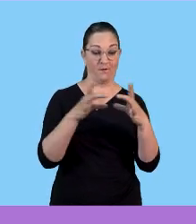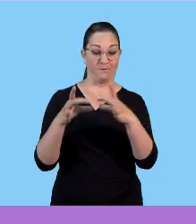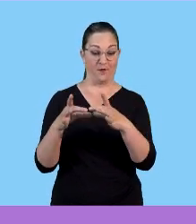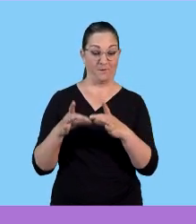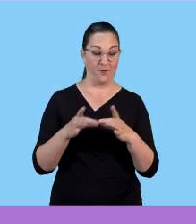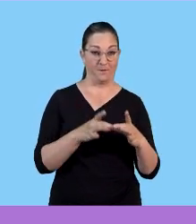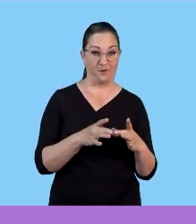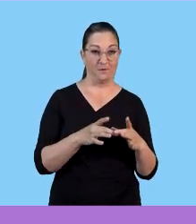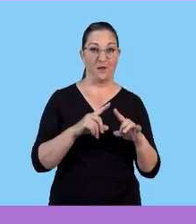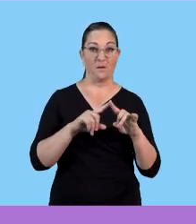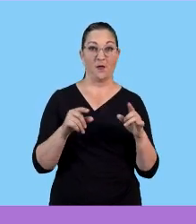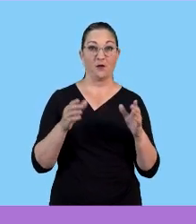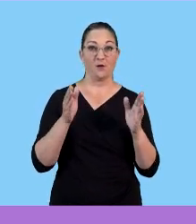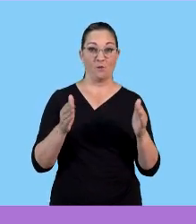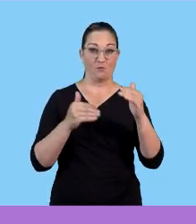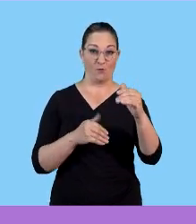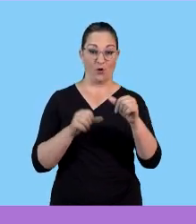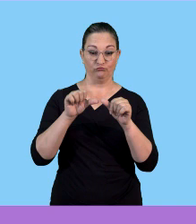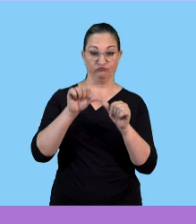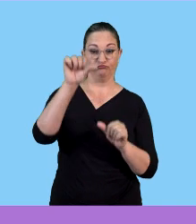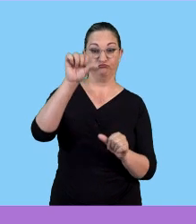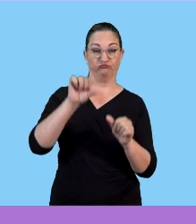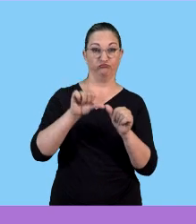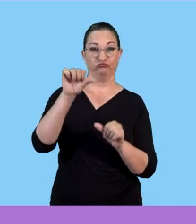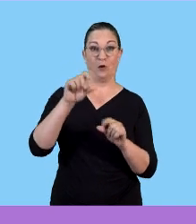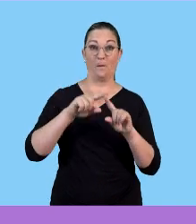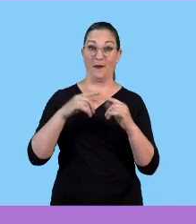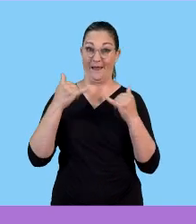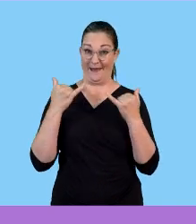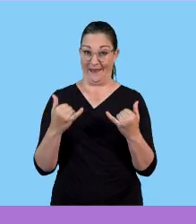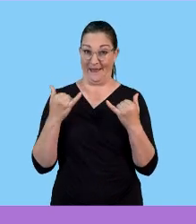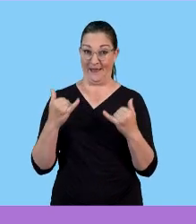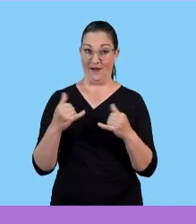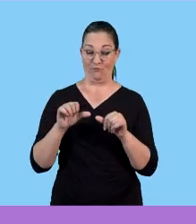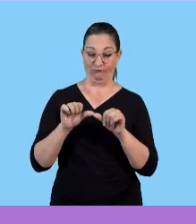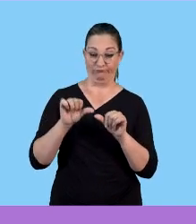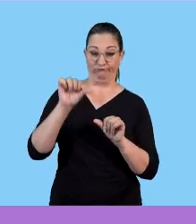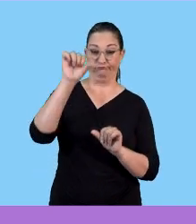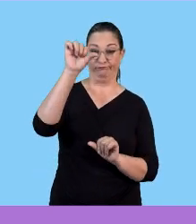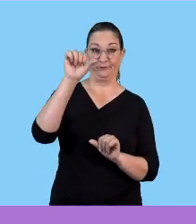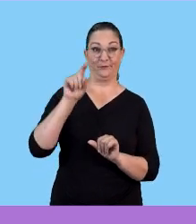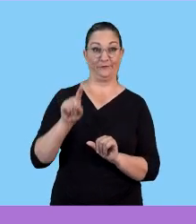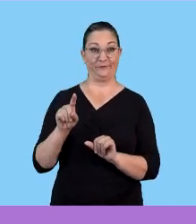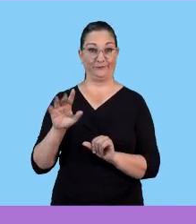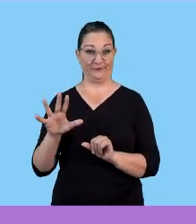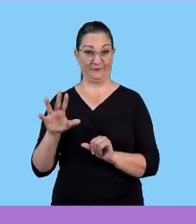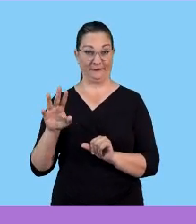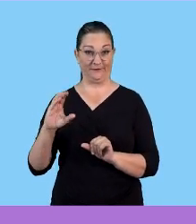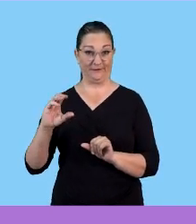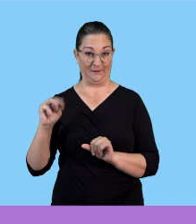box. Calculate the diameter of 1 candle if the width of the box is